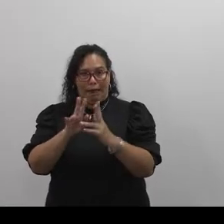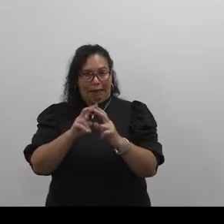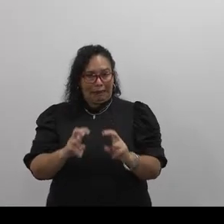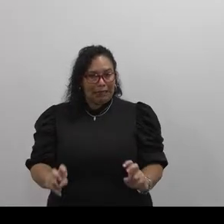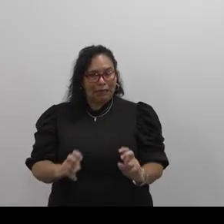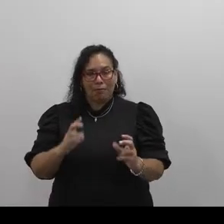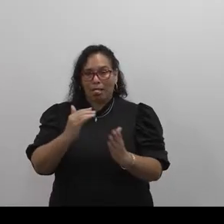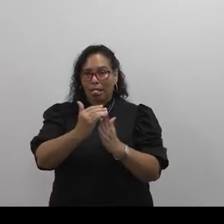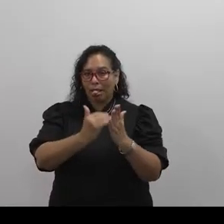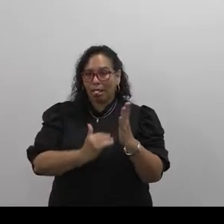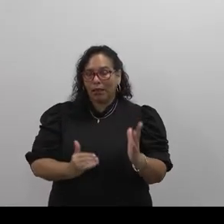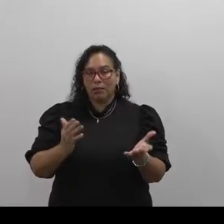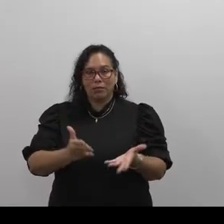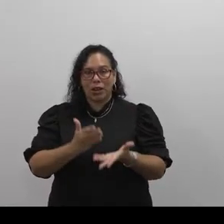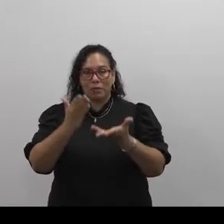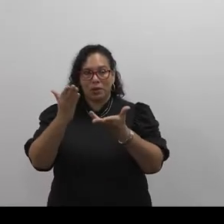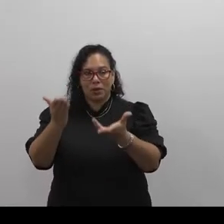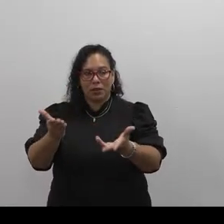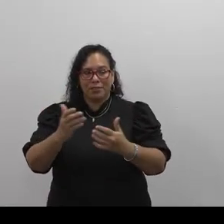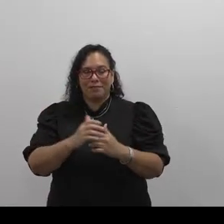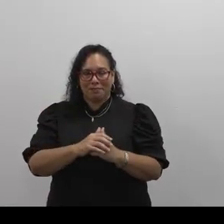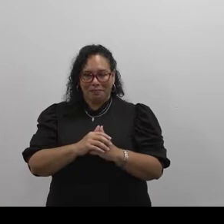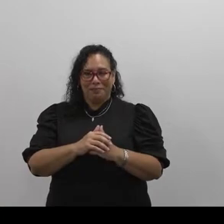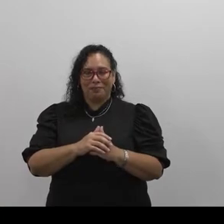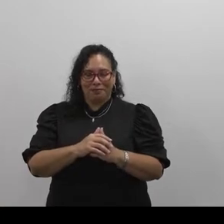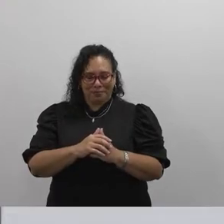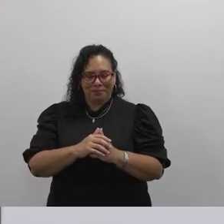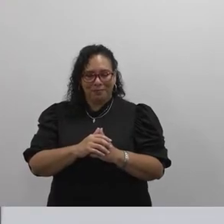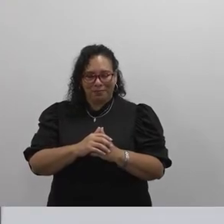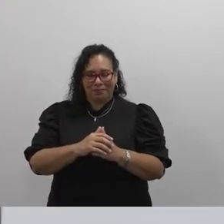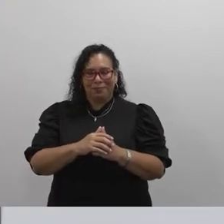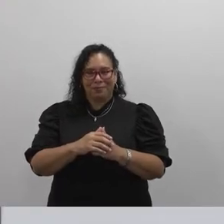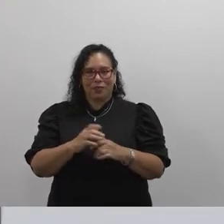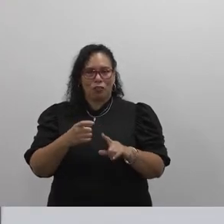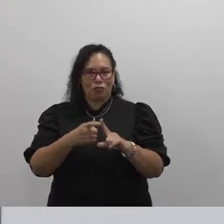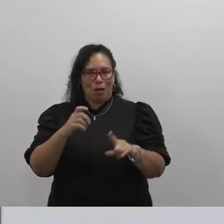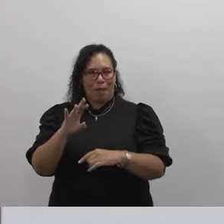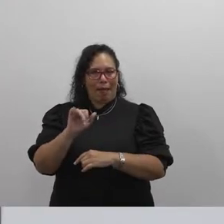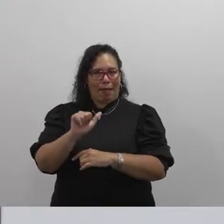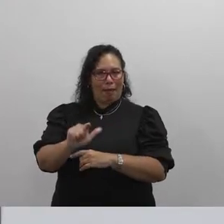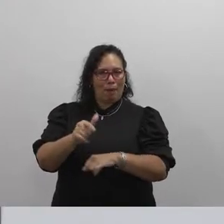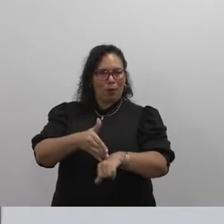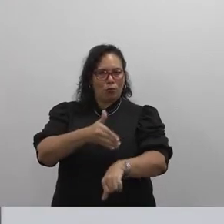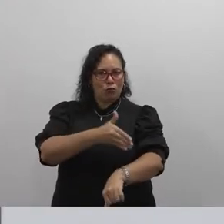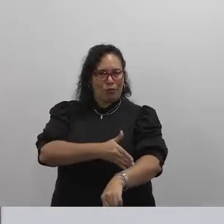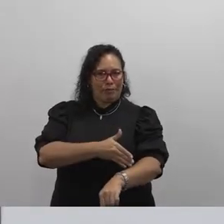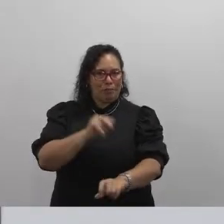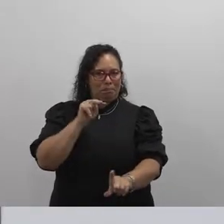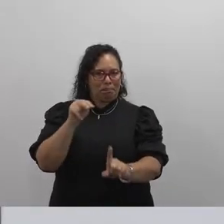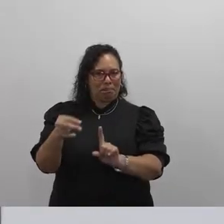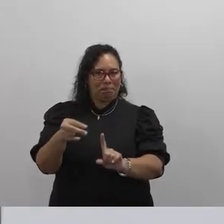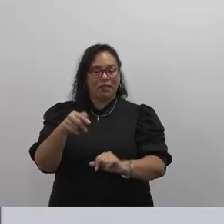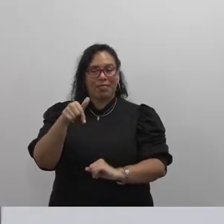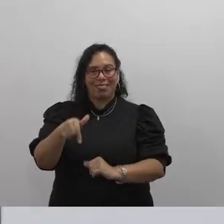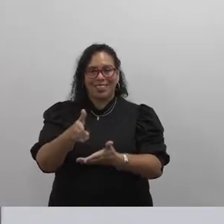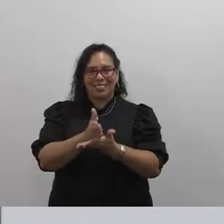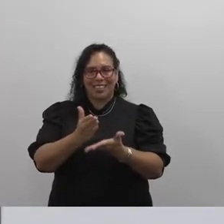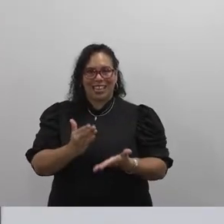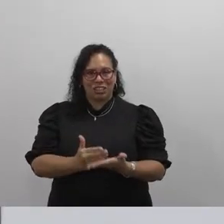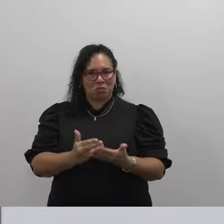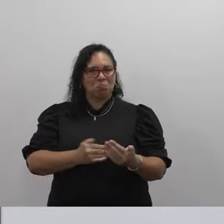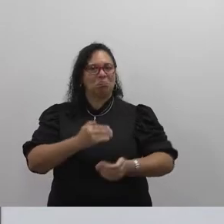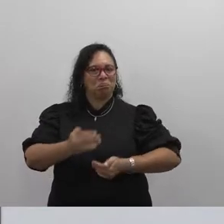of recommendations that we want to embark on or should embark on from a capital improvement standpoint. And this section in particular starts to get us